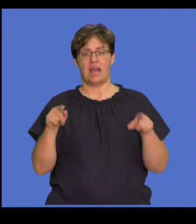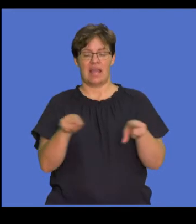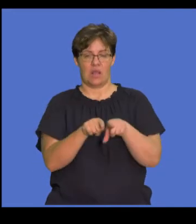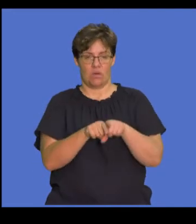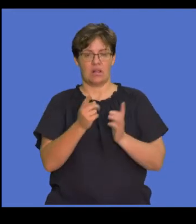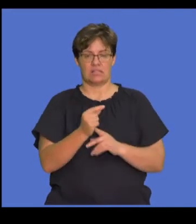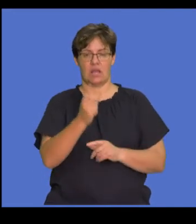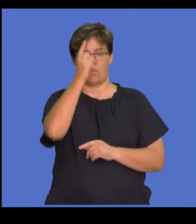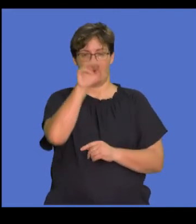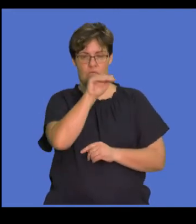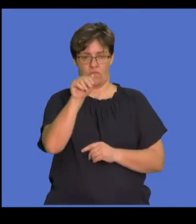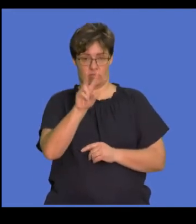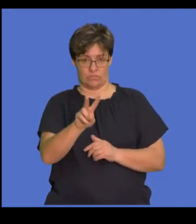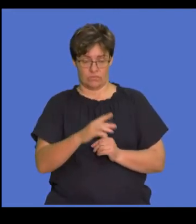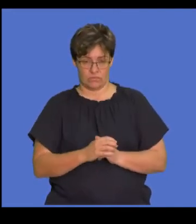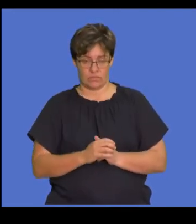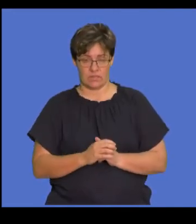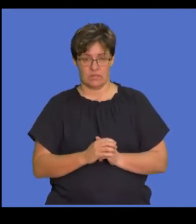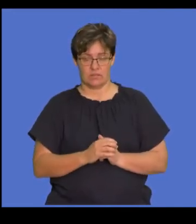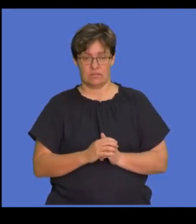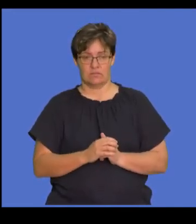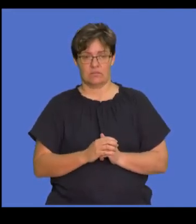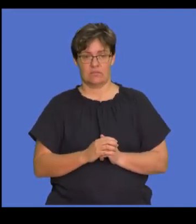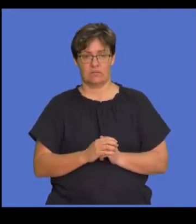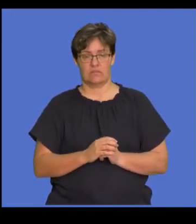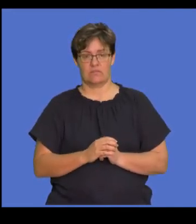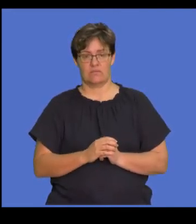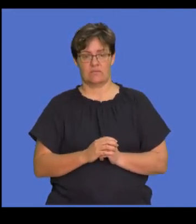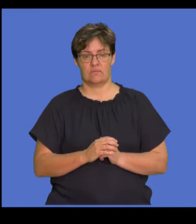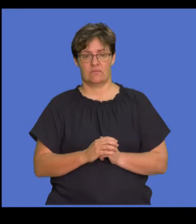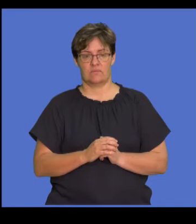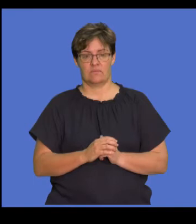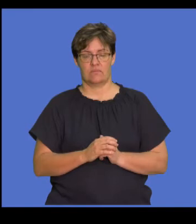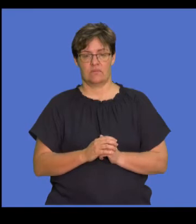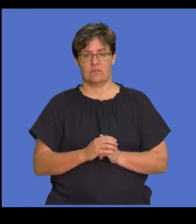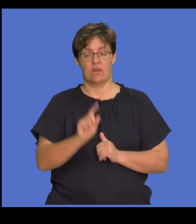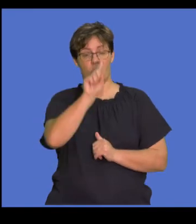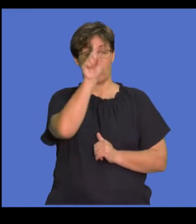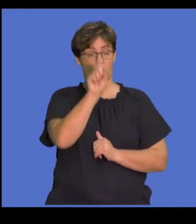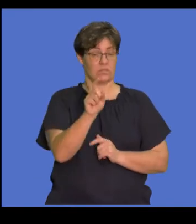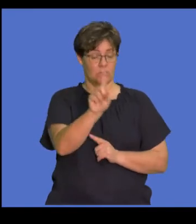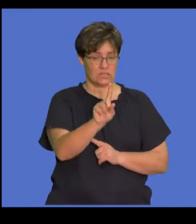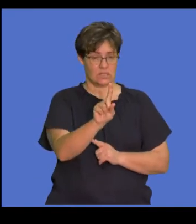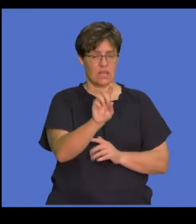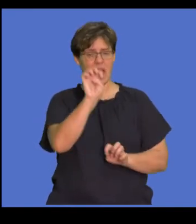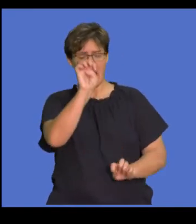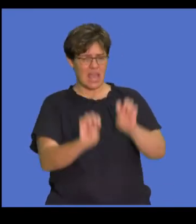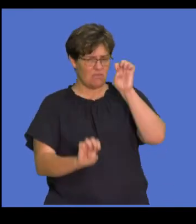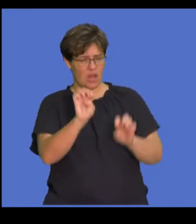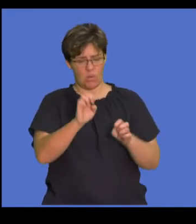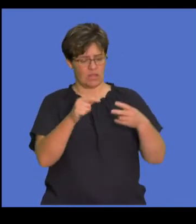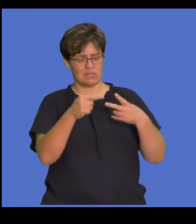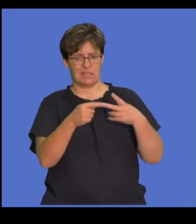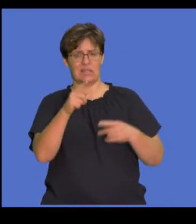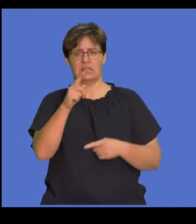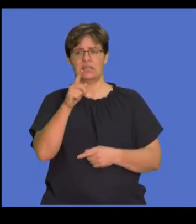me 1/2. Now, the question will be evaluate the